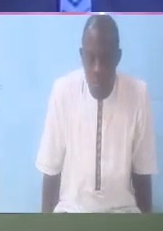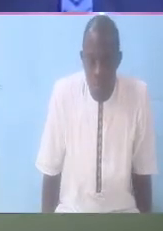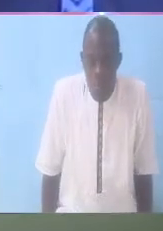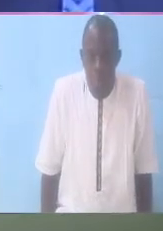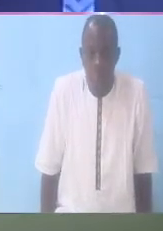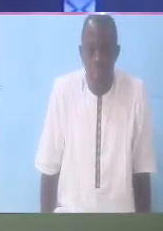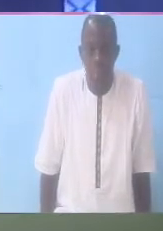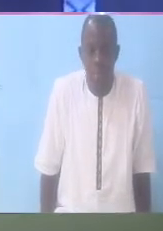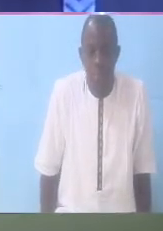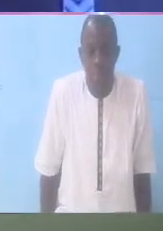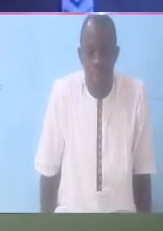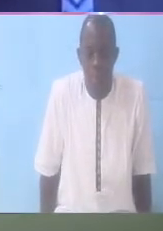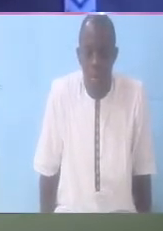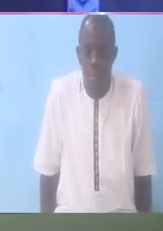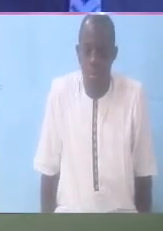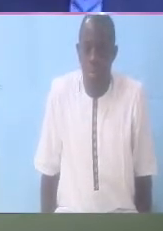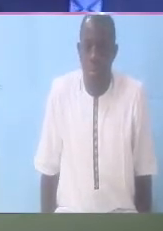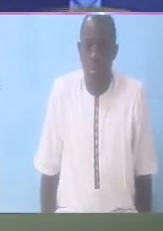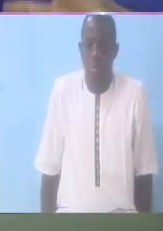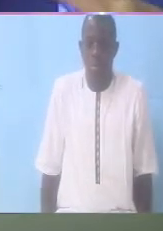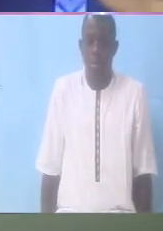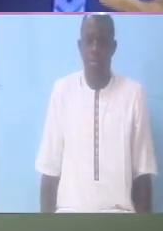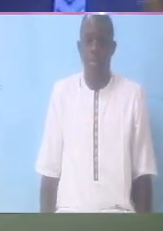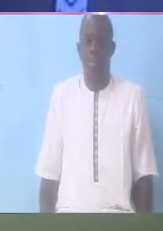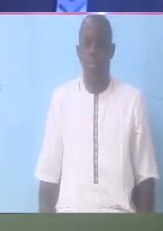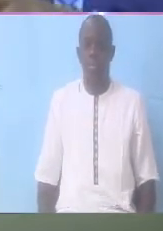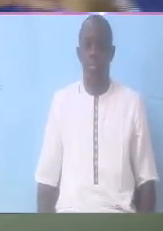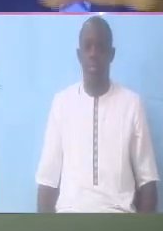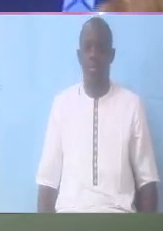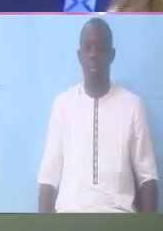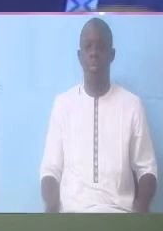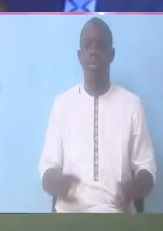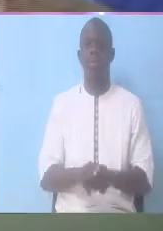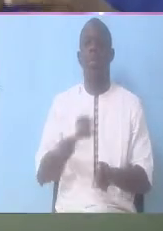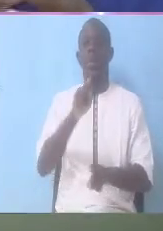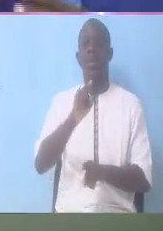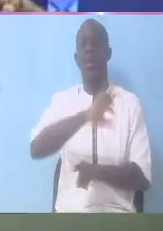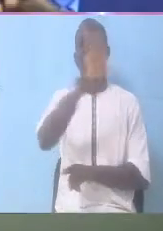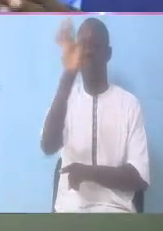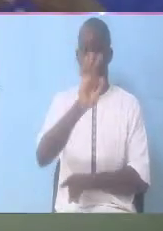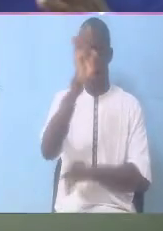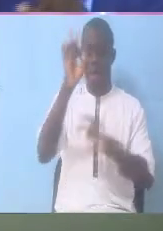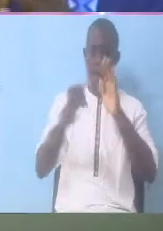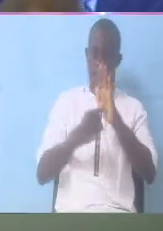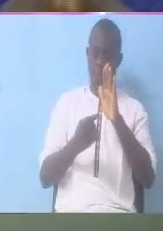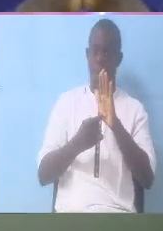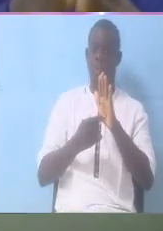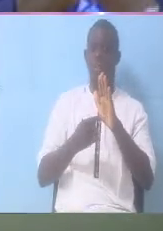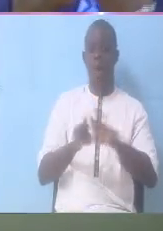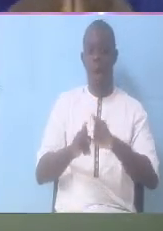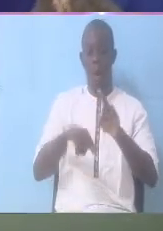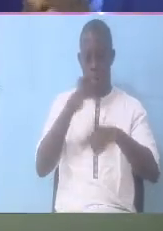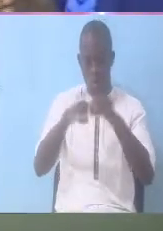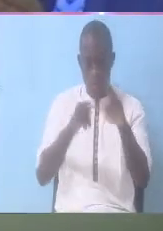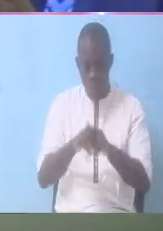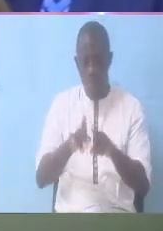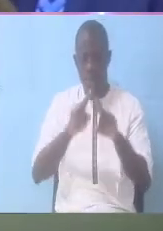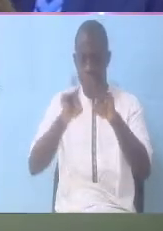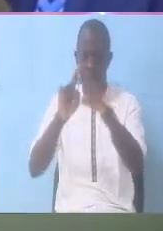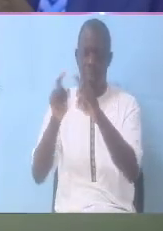know the killings. We have the circumstantial evidence, the indicia of